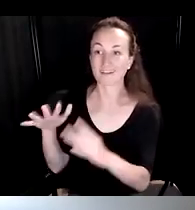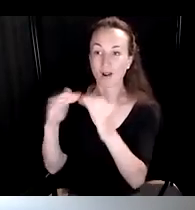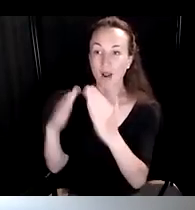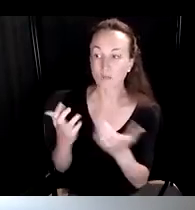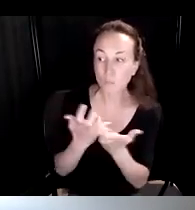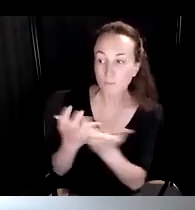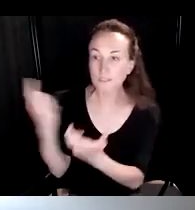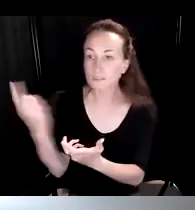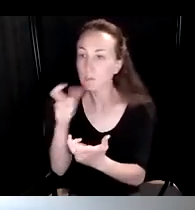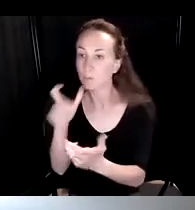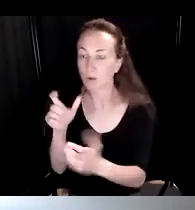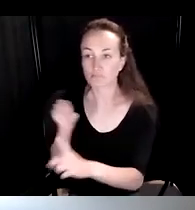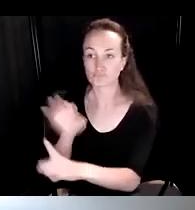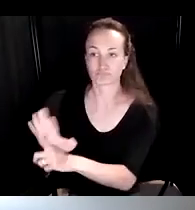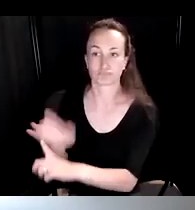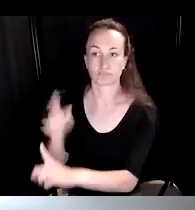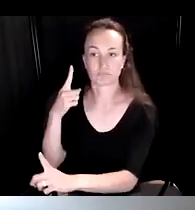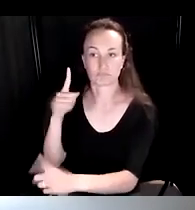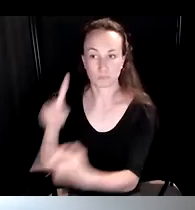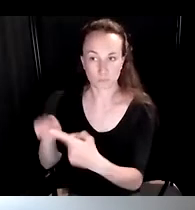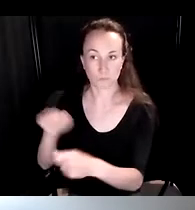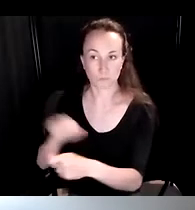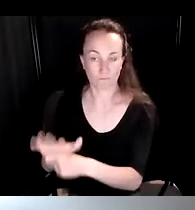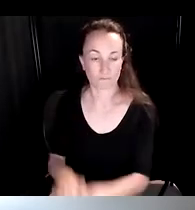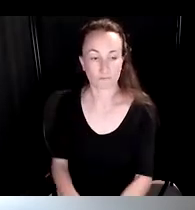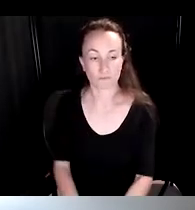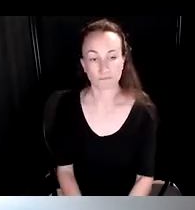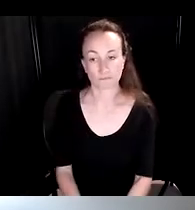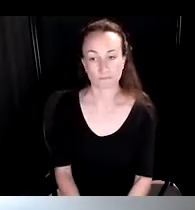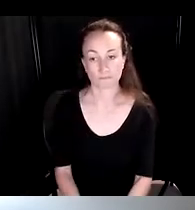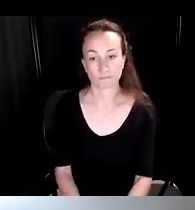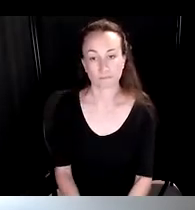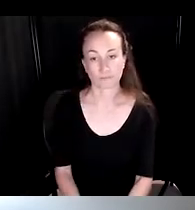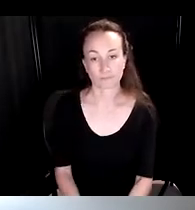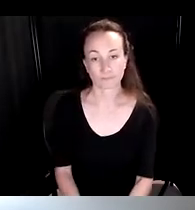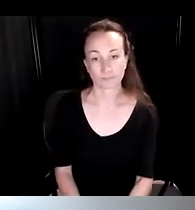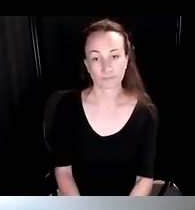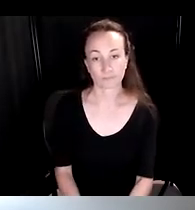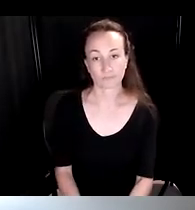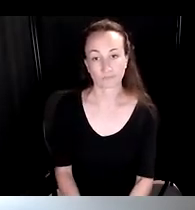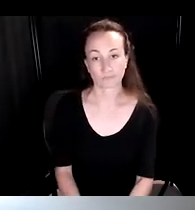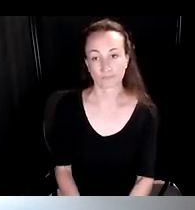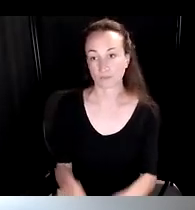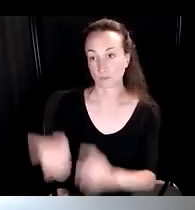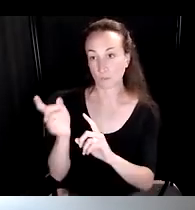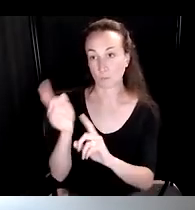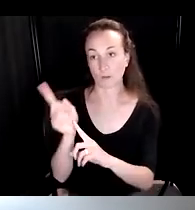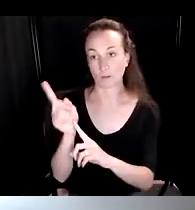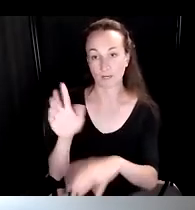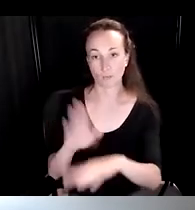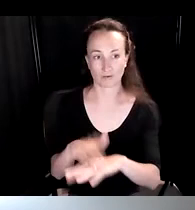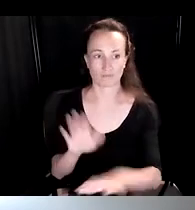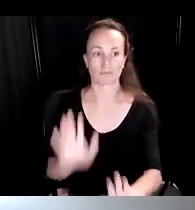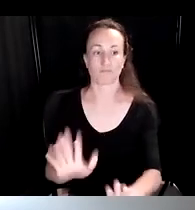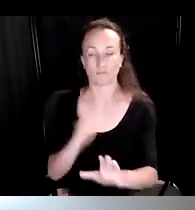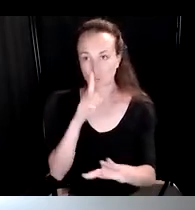COVID-19. 1 minute warning. It does go really fast, Melissa.